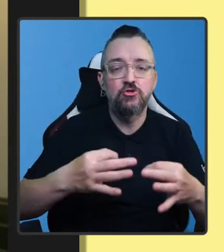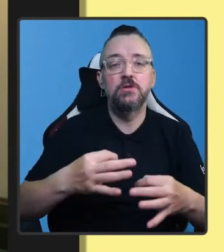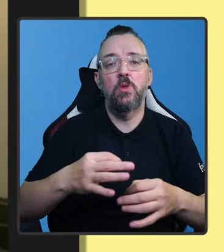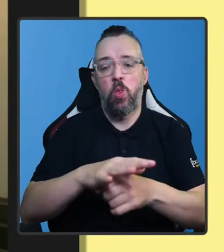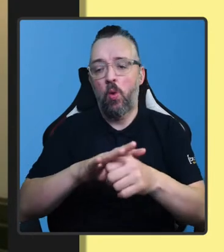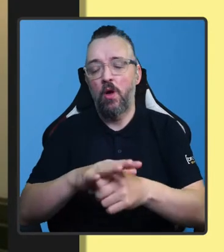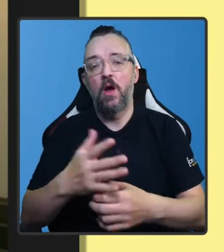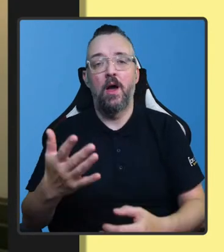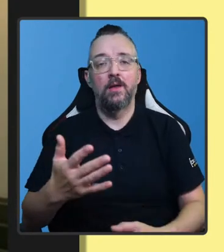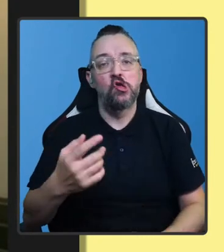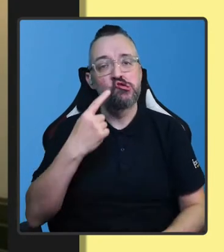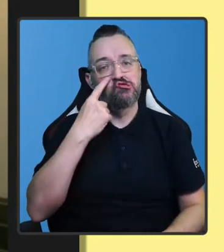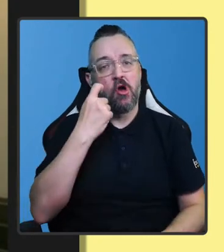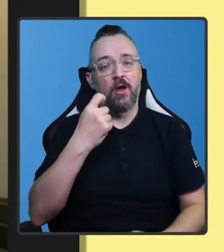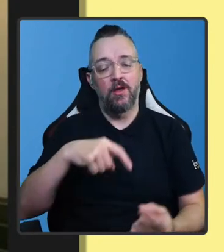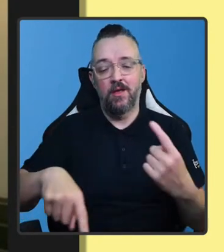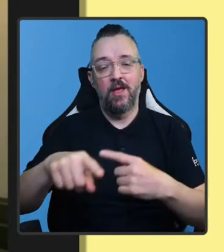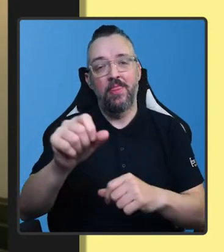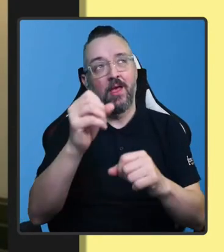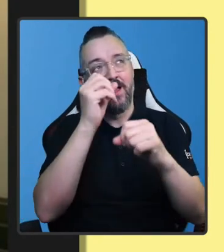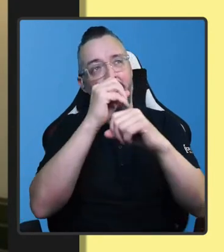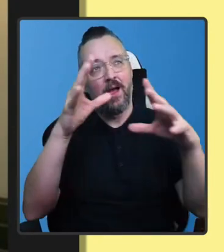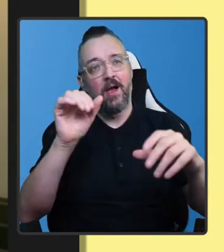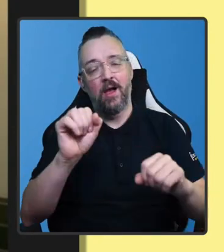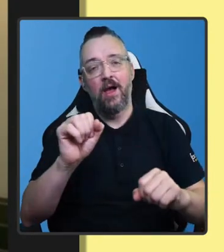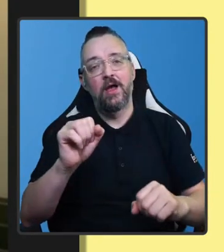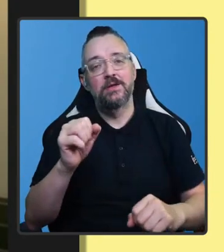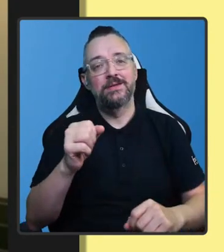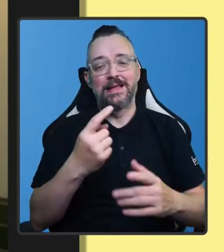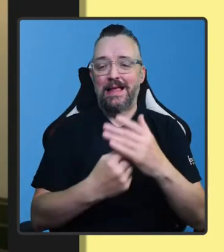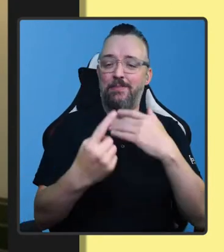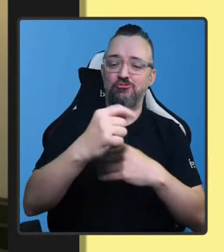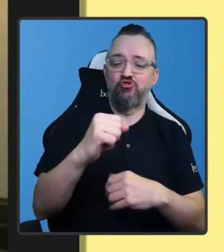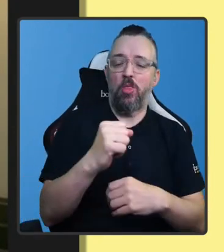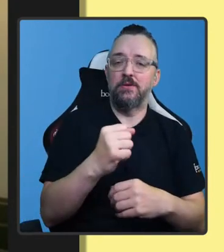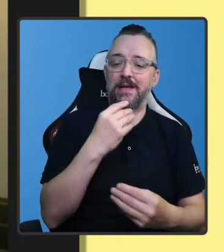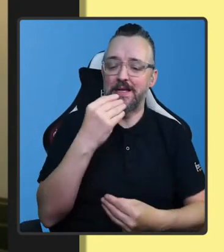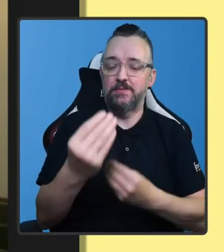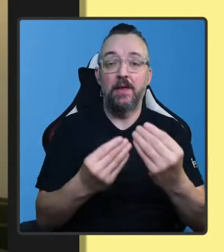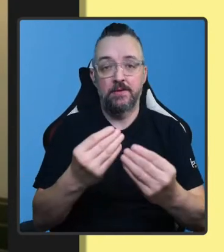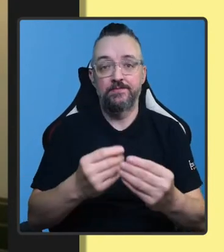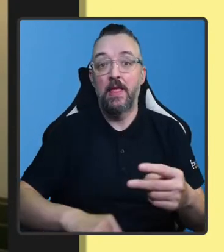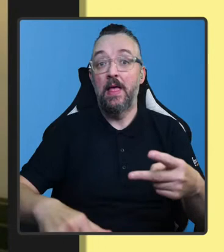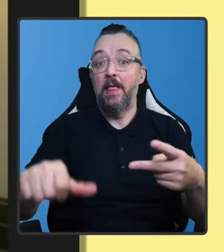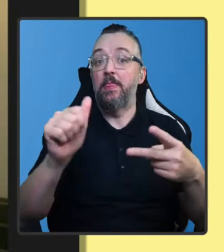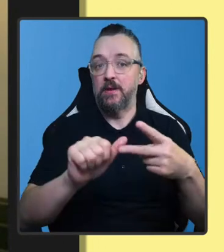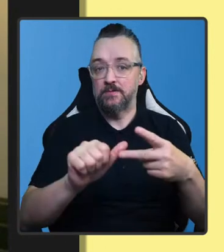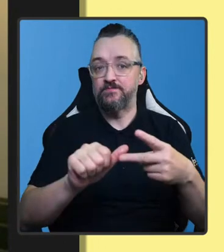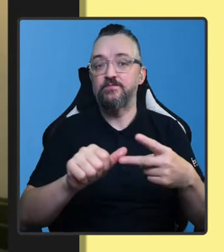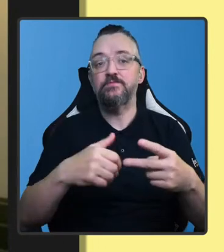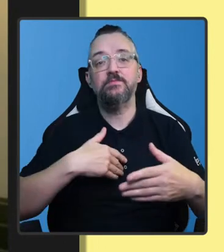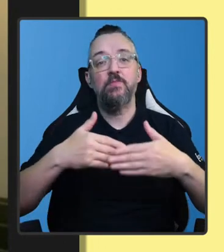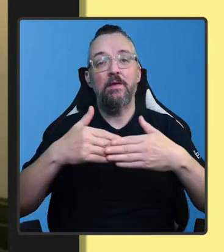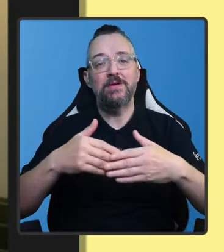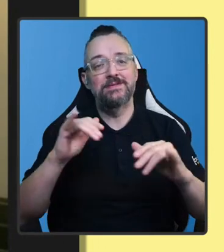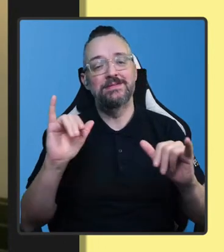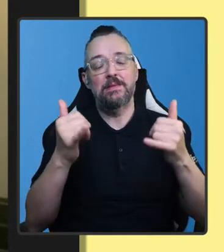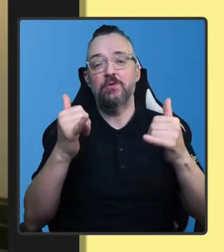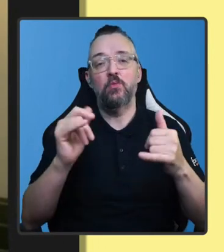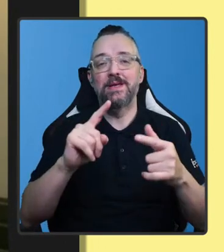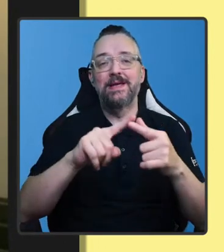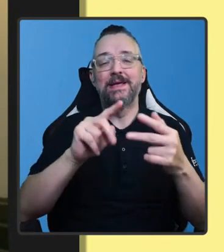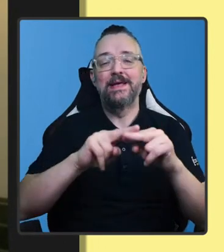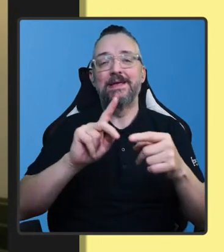our vision of an independent Scotland in Europe. Next, I celebrated amongst friends the IFA's